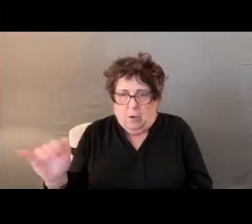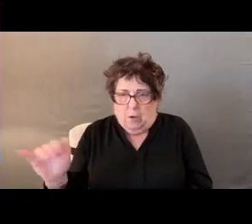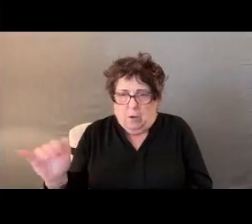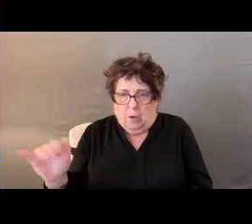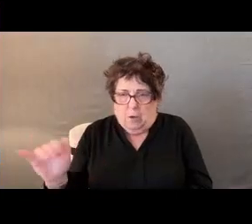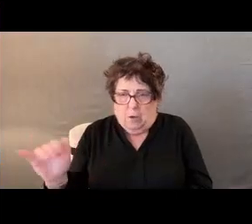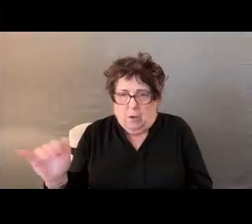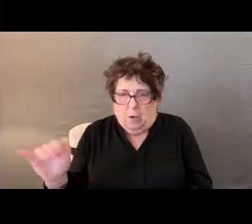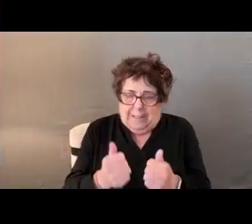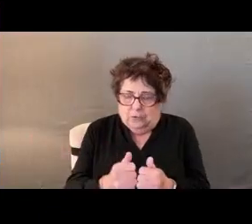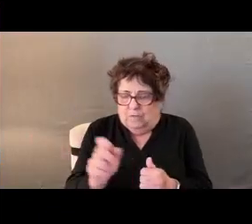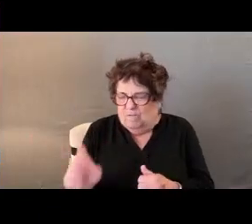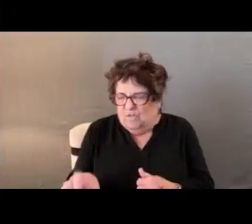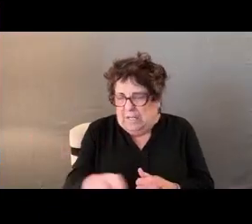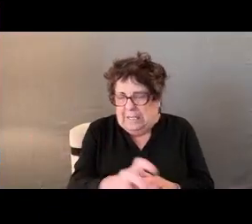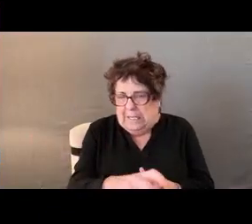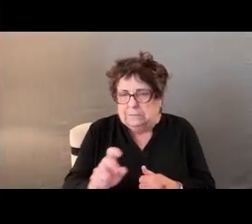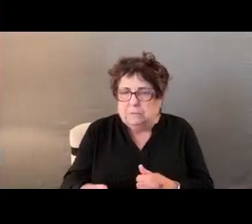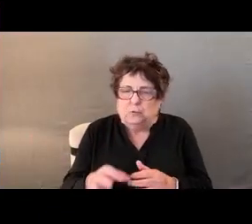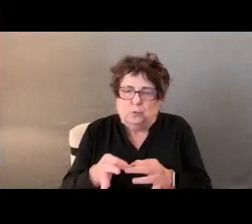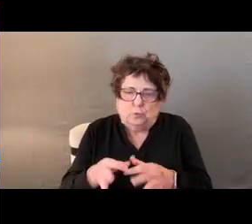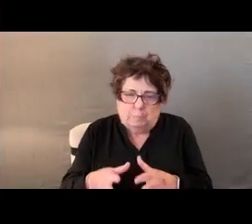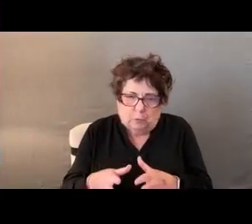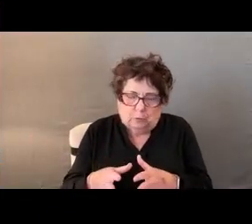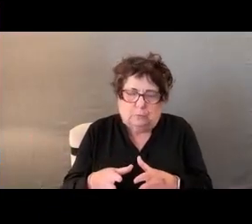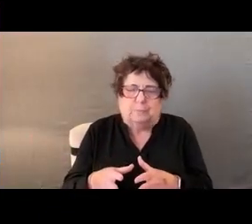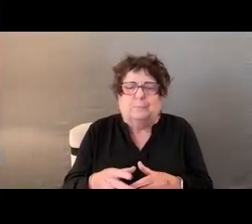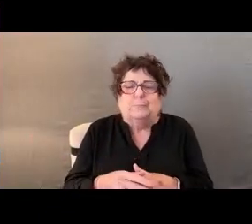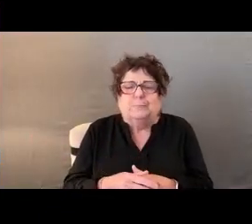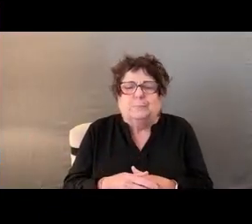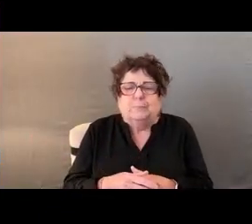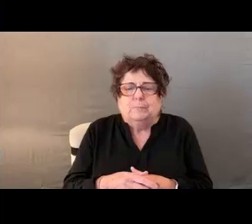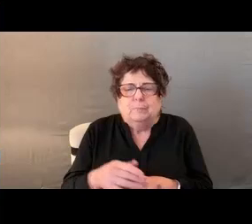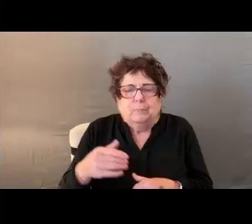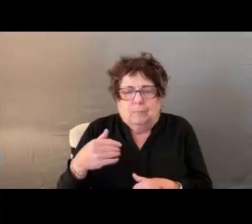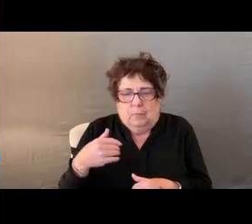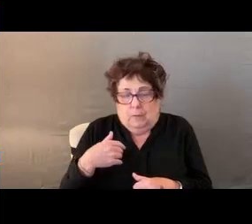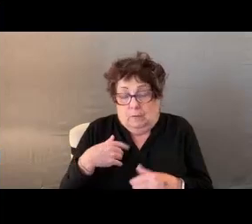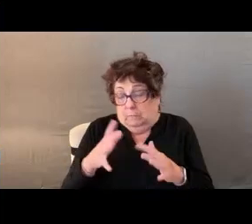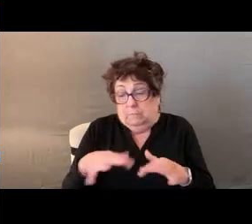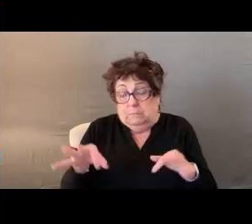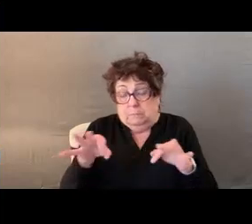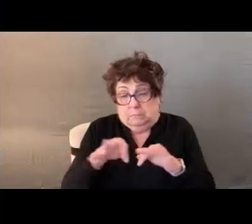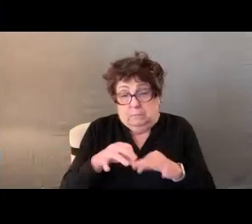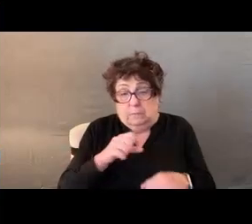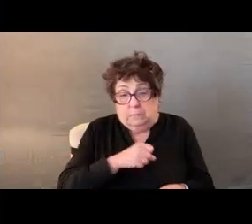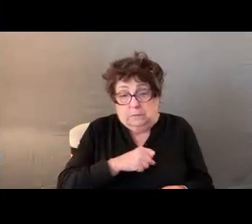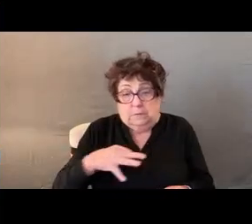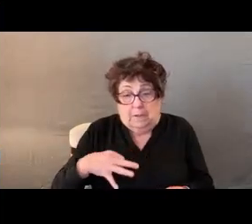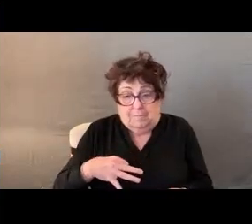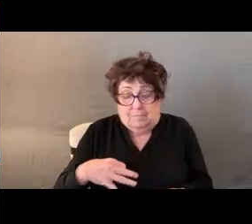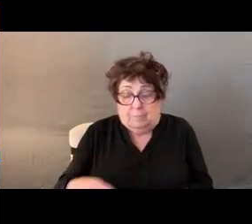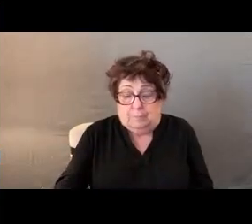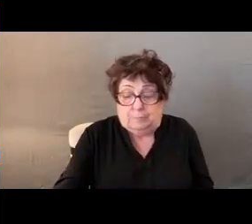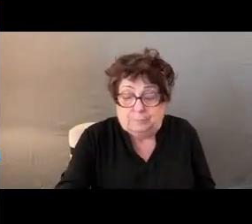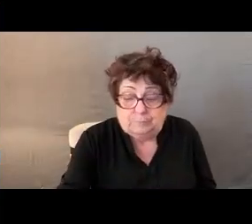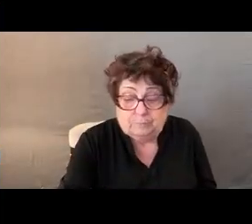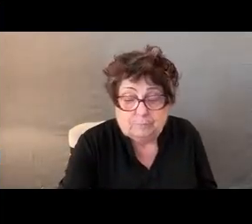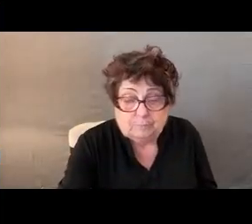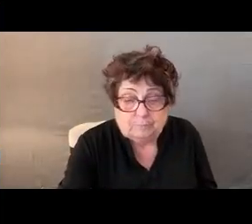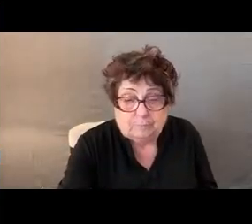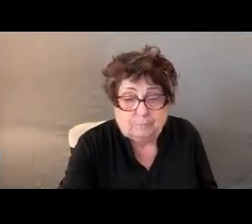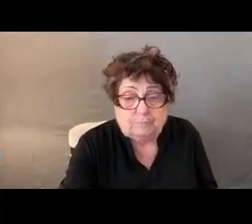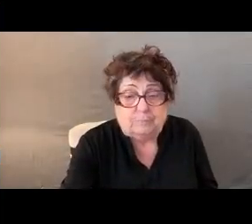interpreters. We have bilingual staff. Also, one of our hospitals has what we call a very